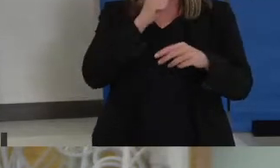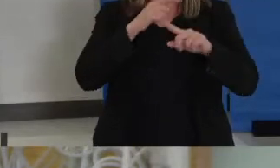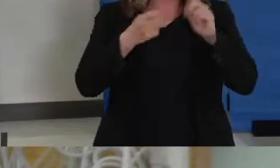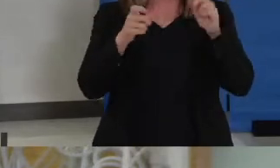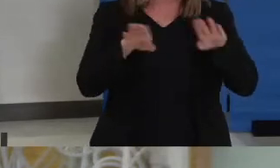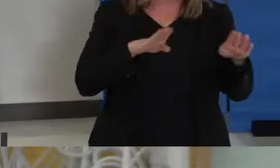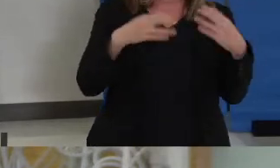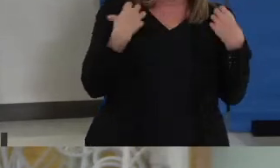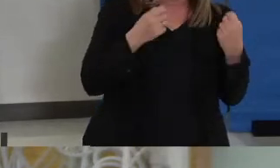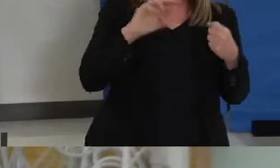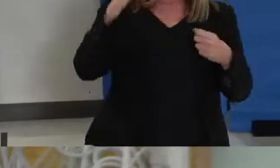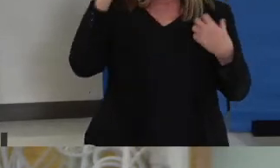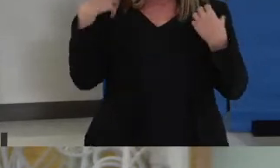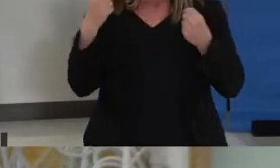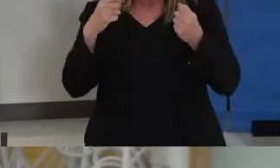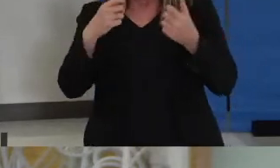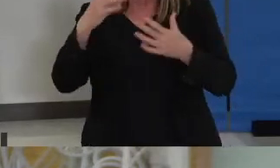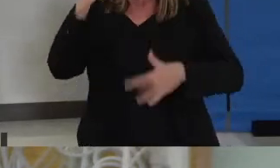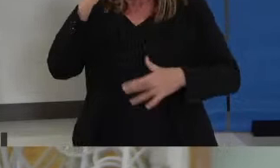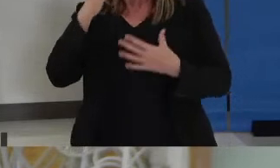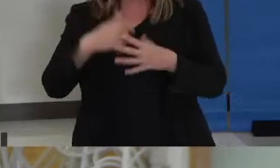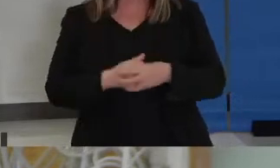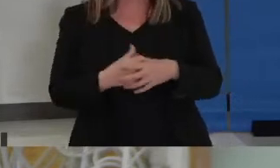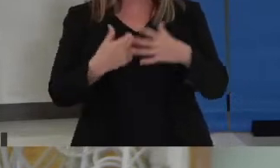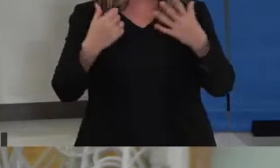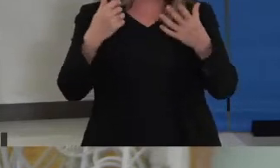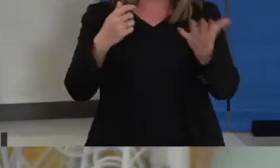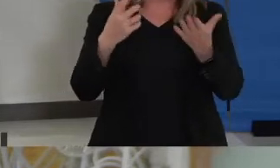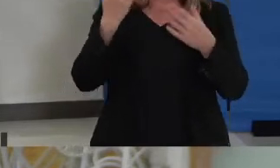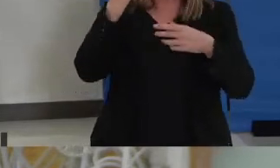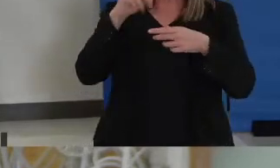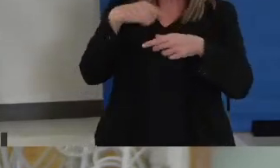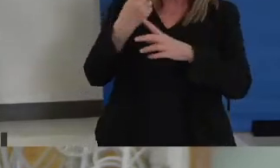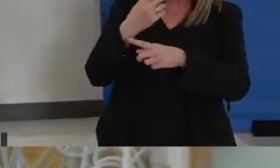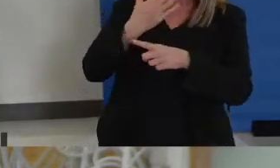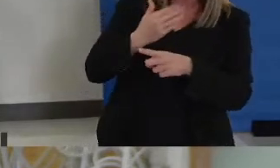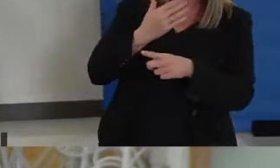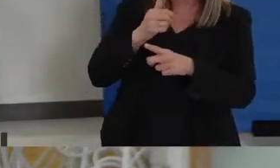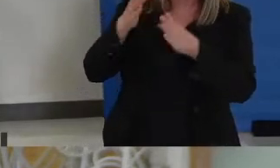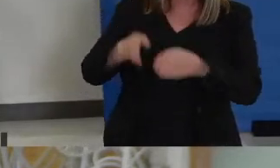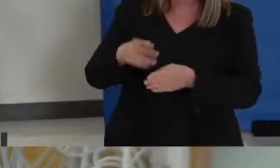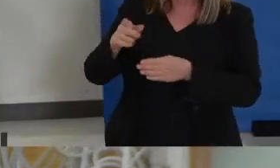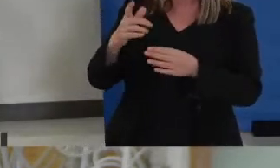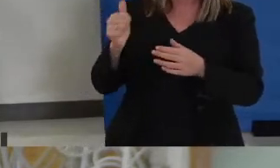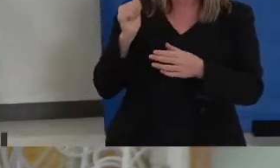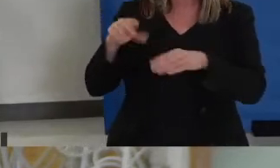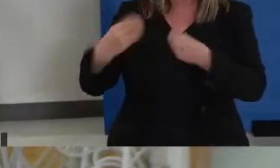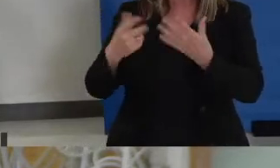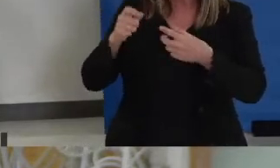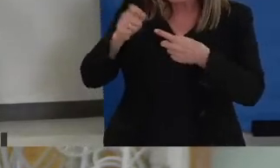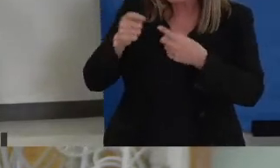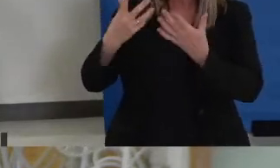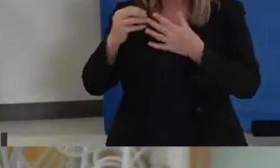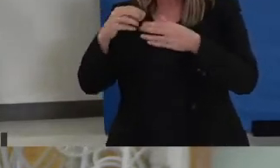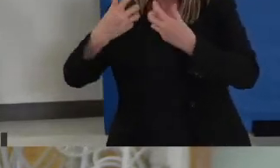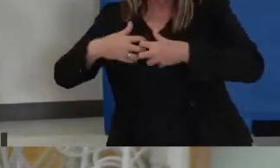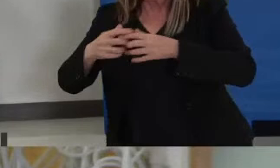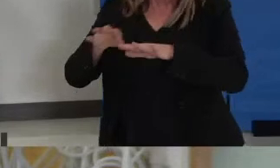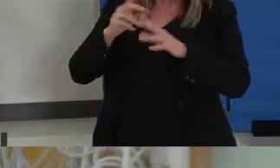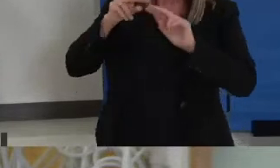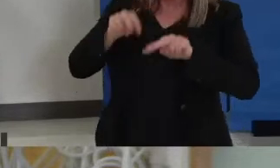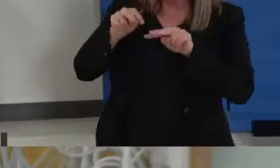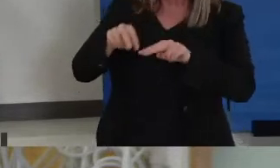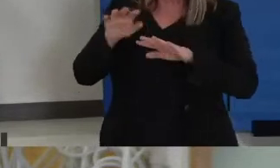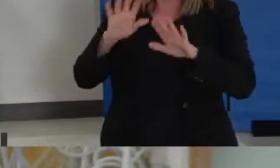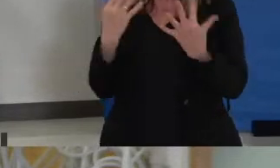illness. We would never accept a system that would tell the diabetic, we're not going to give you a monitoring device and insulin and advice on the front end. We're going to wait until you go